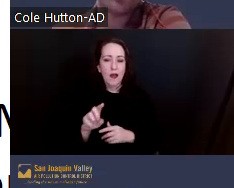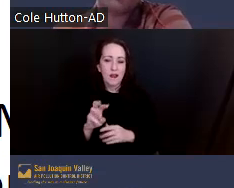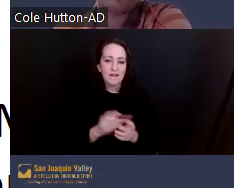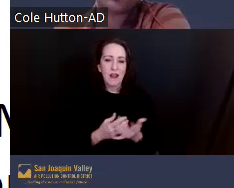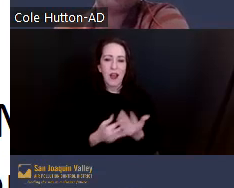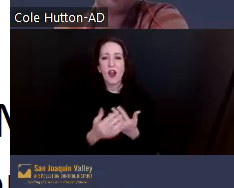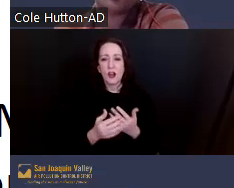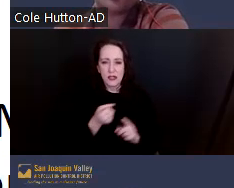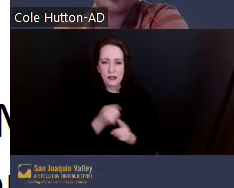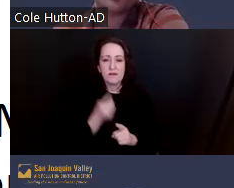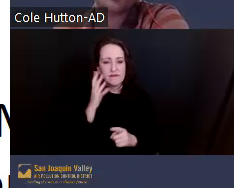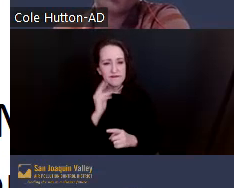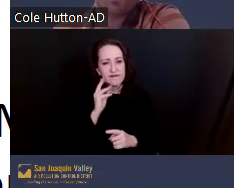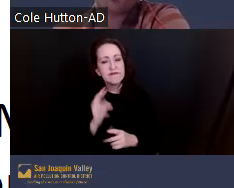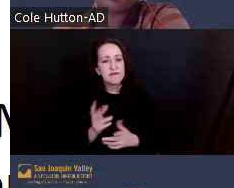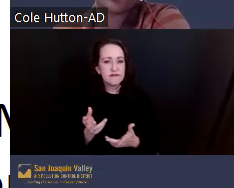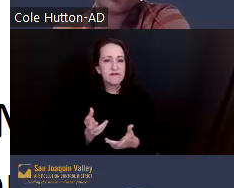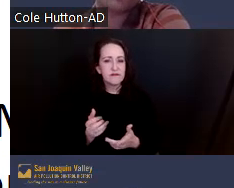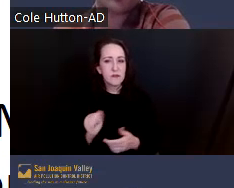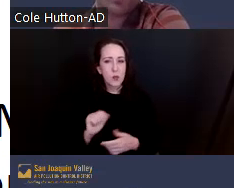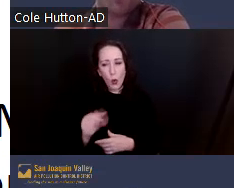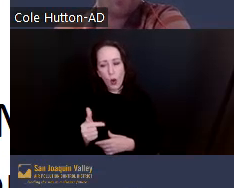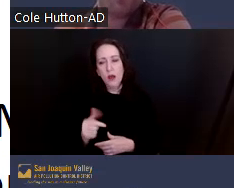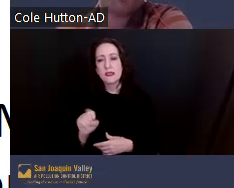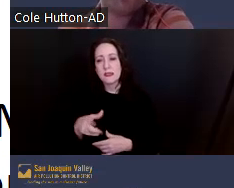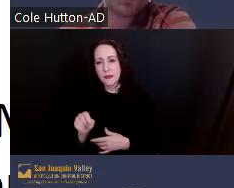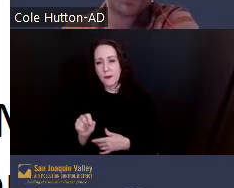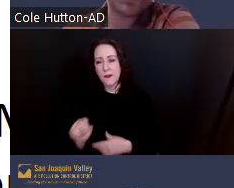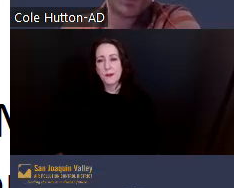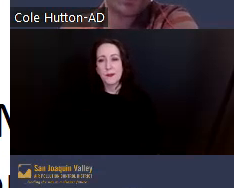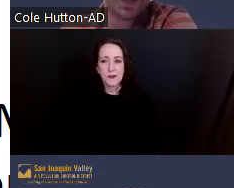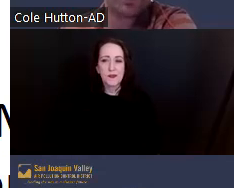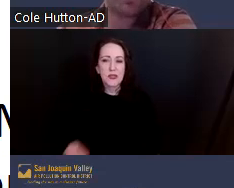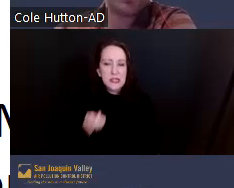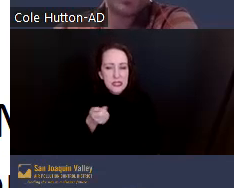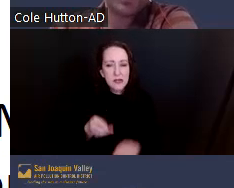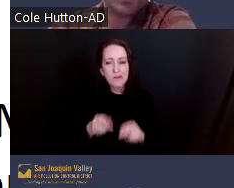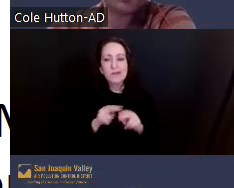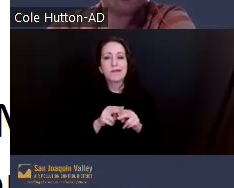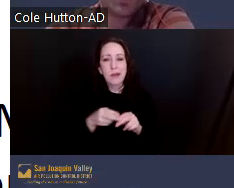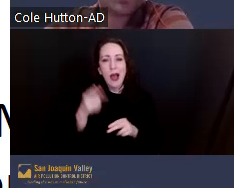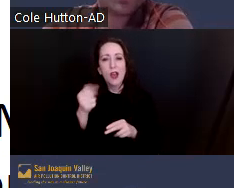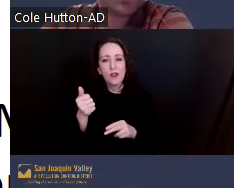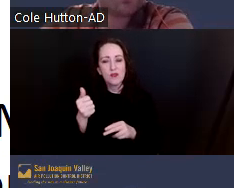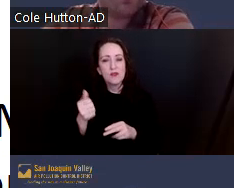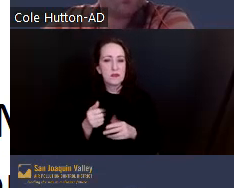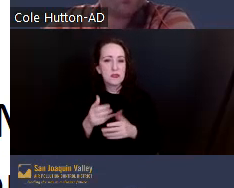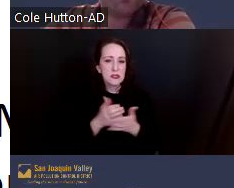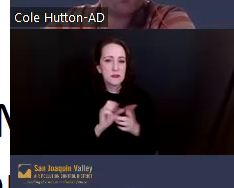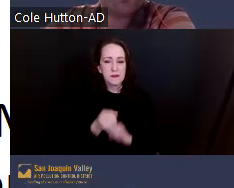impacts that we experienced in August and September, just slightly higher in some